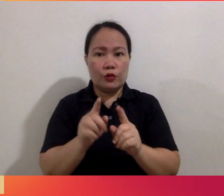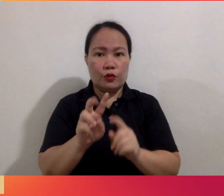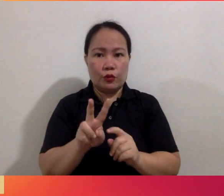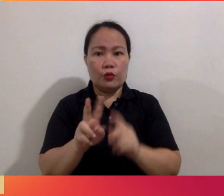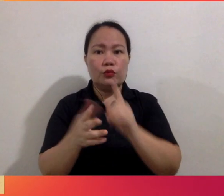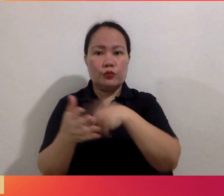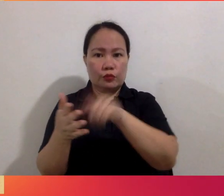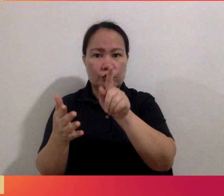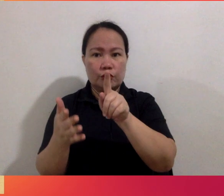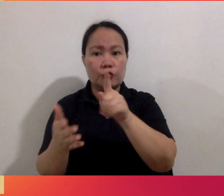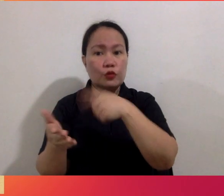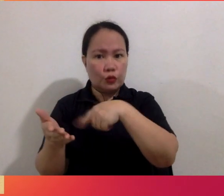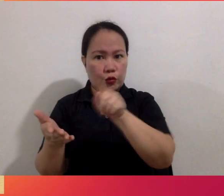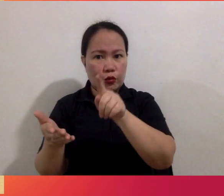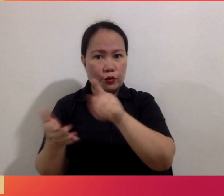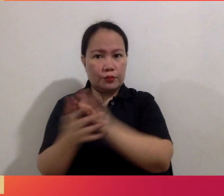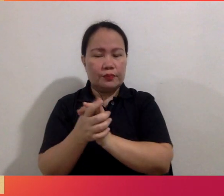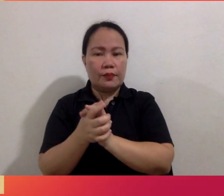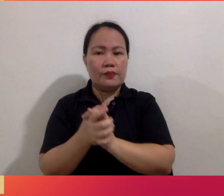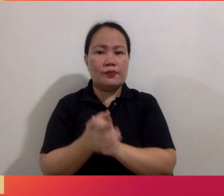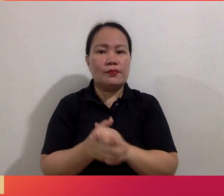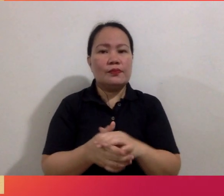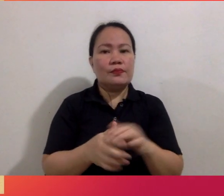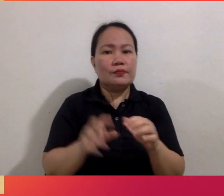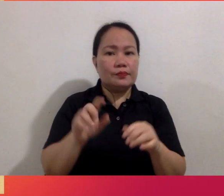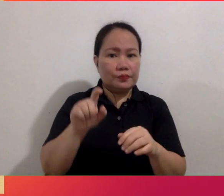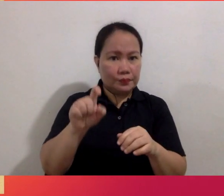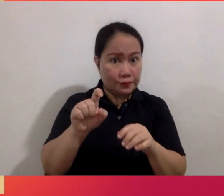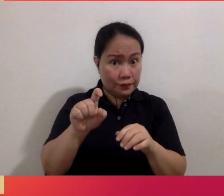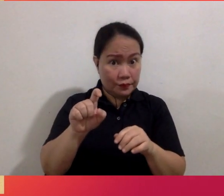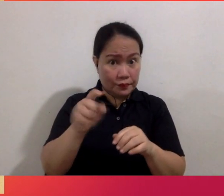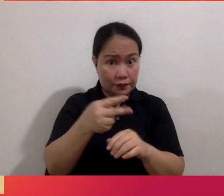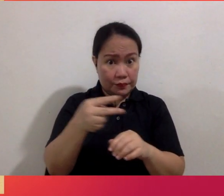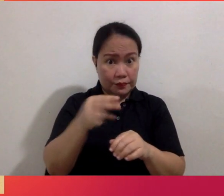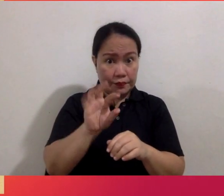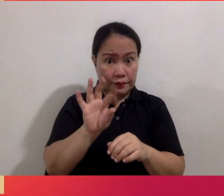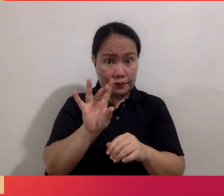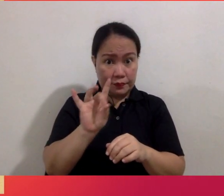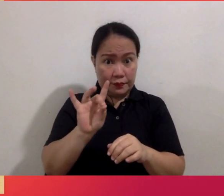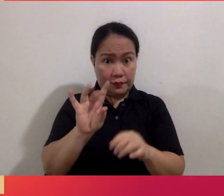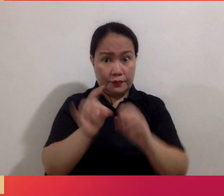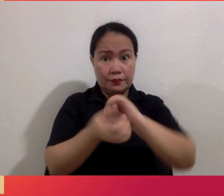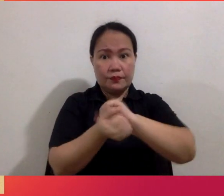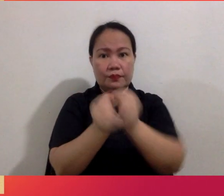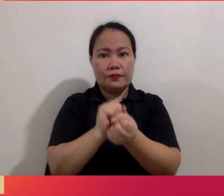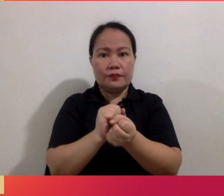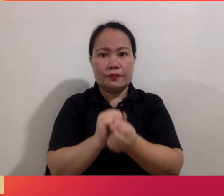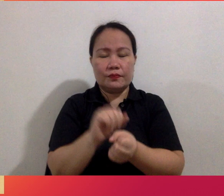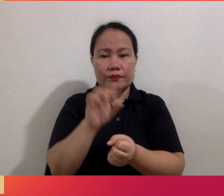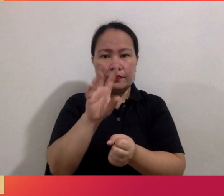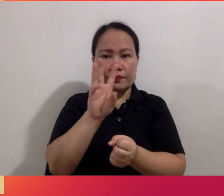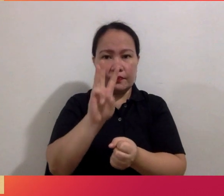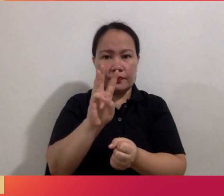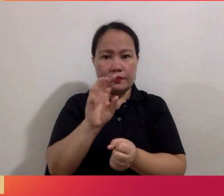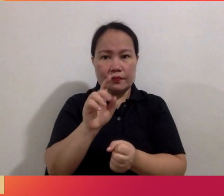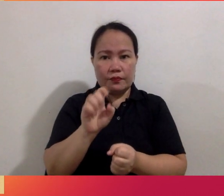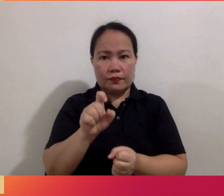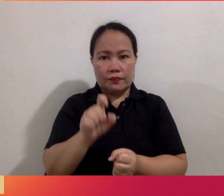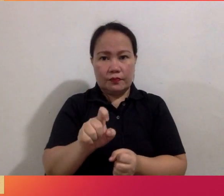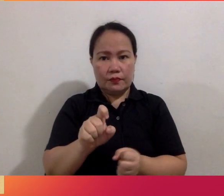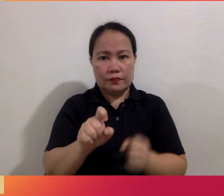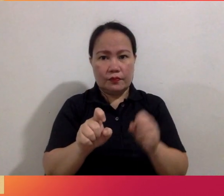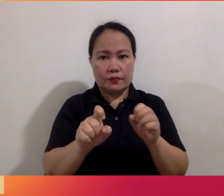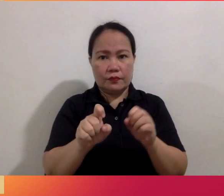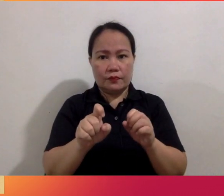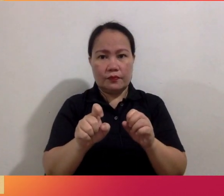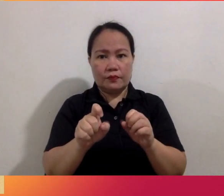equal to 2. So this is true. Next, 8. Substitute si 8 sa original equation. 6